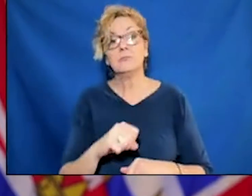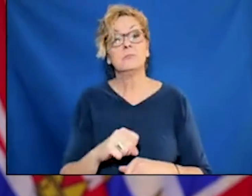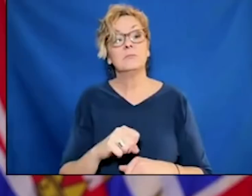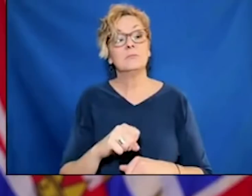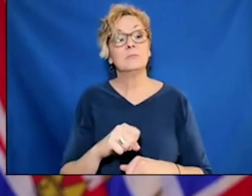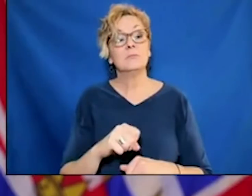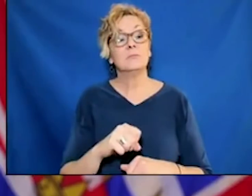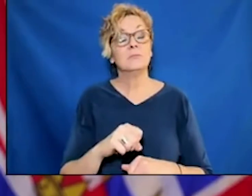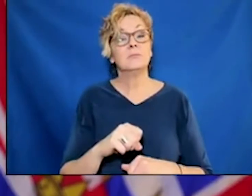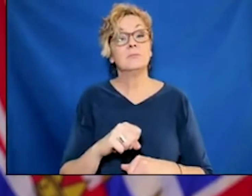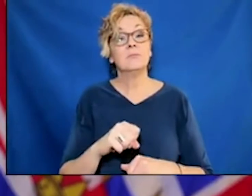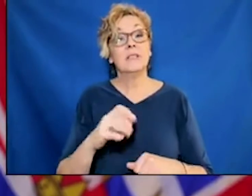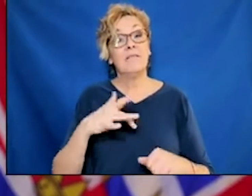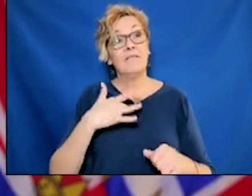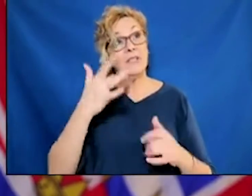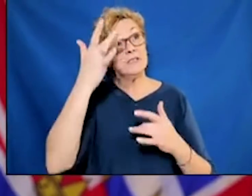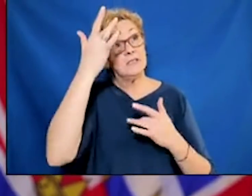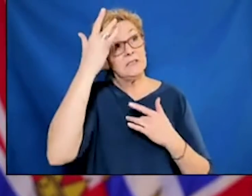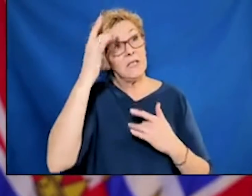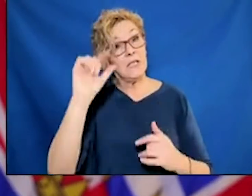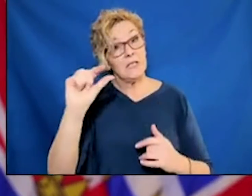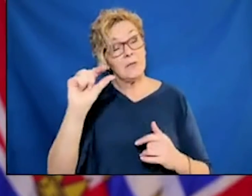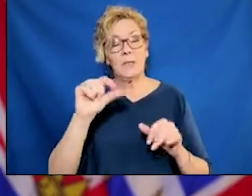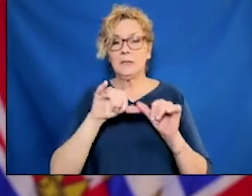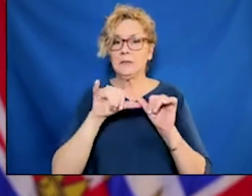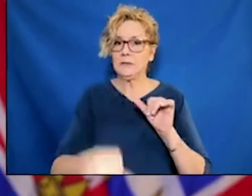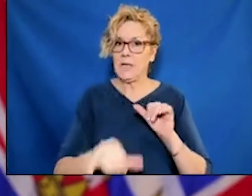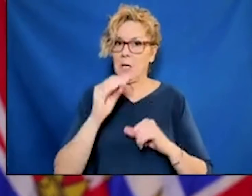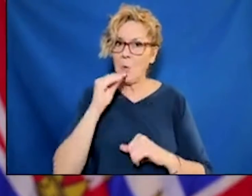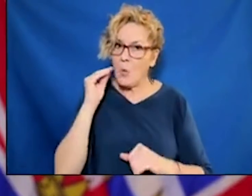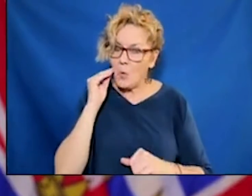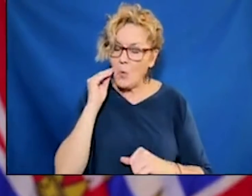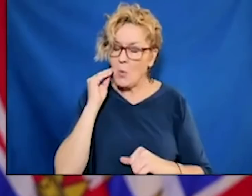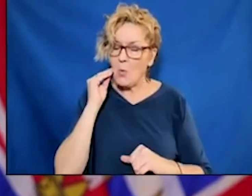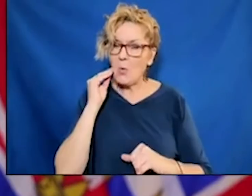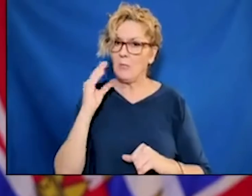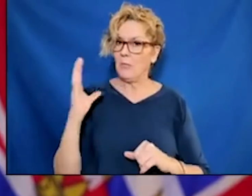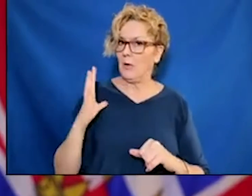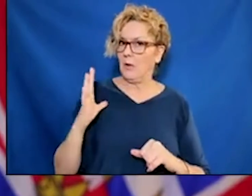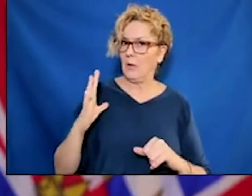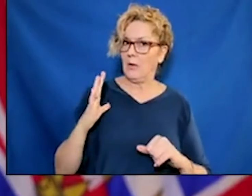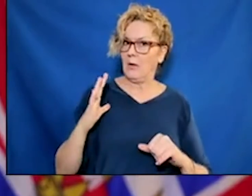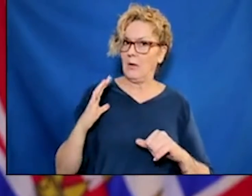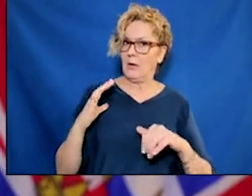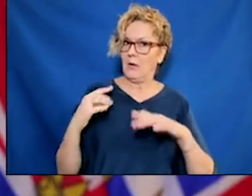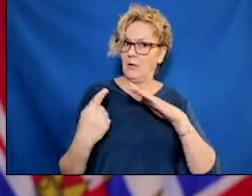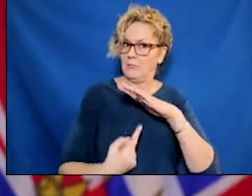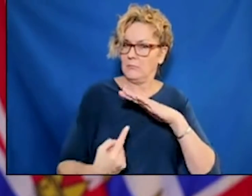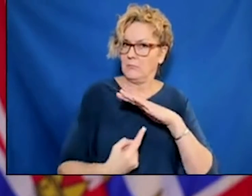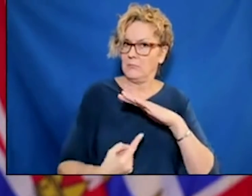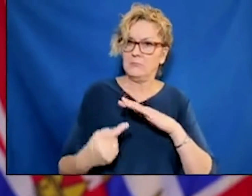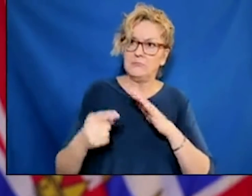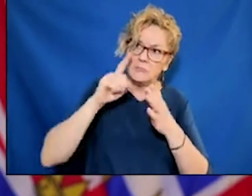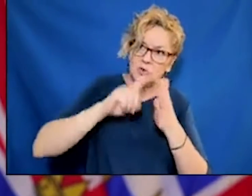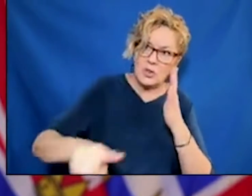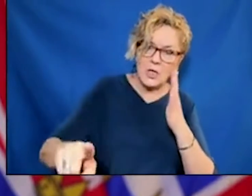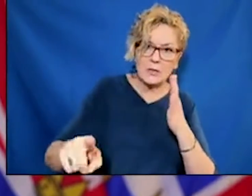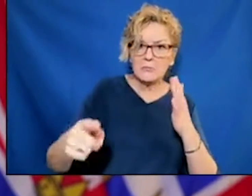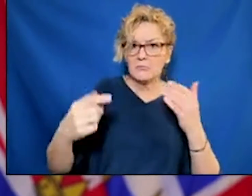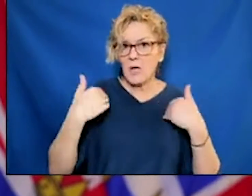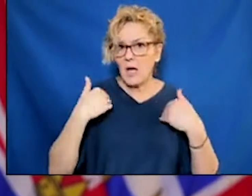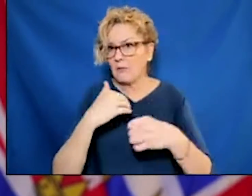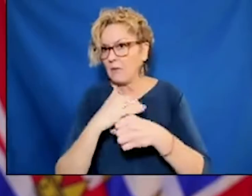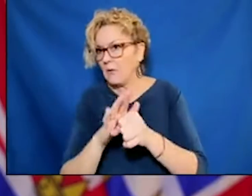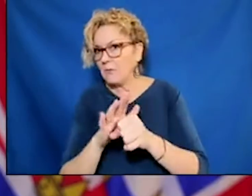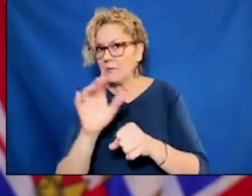concerns at all. Let's show each other that we remain committed to doing our part to protect our seniors and